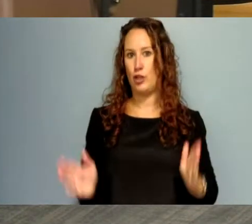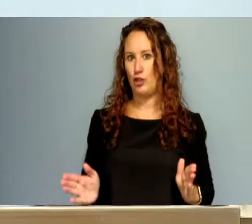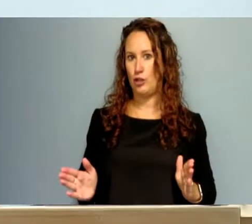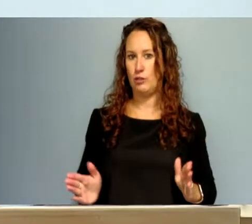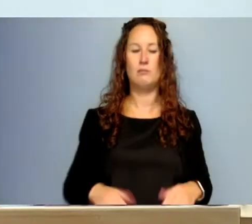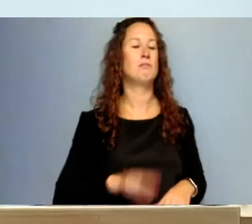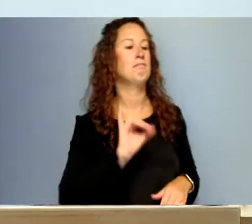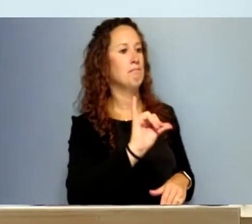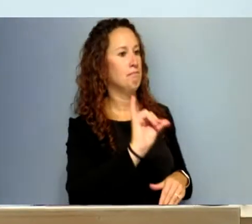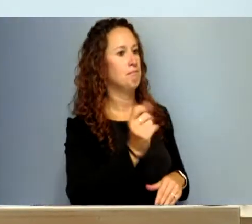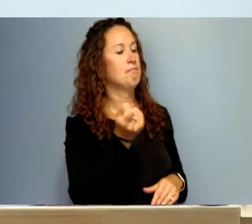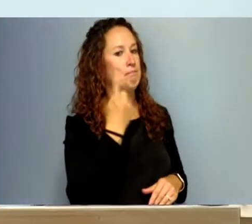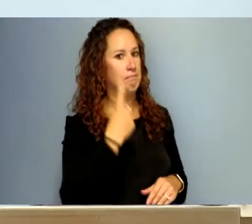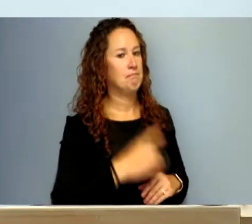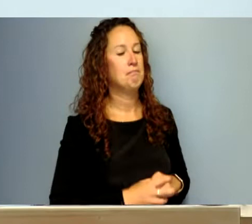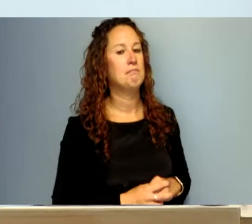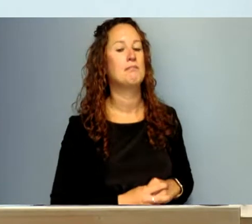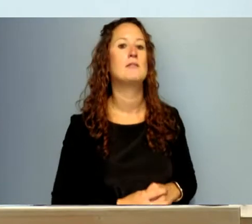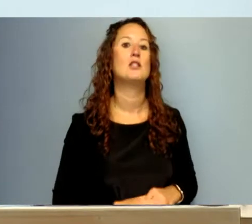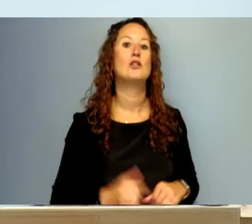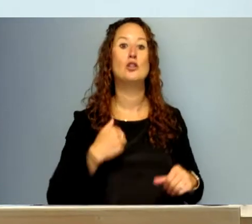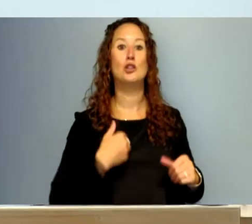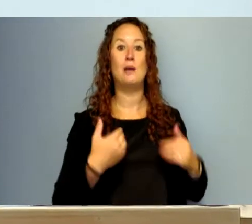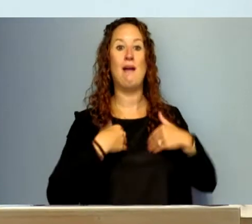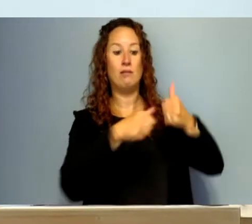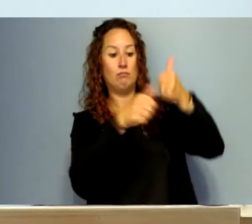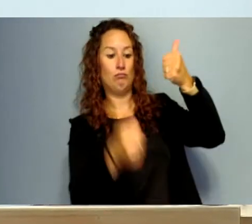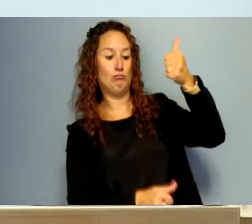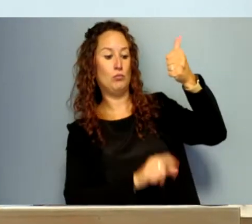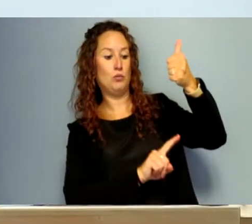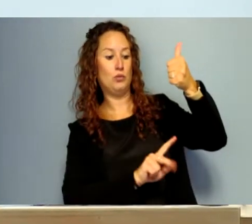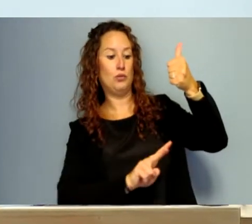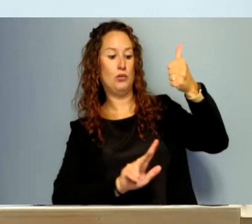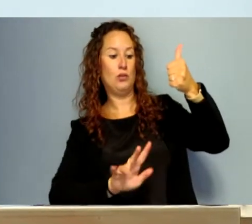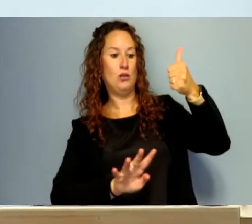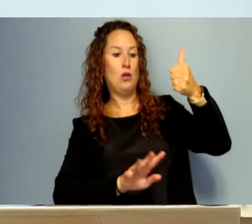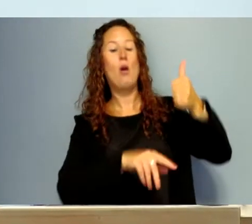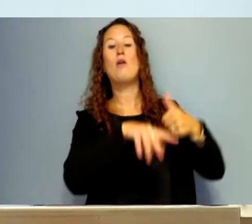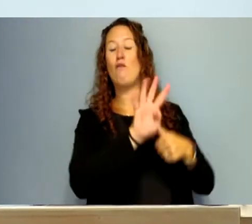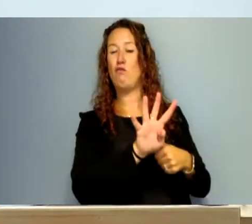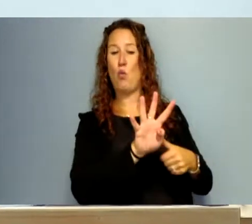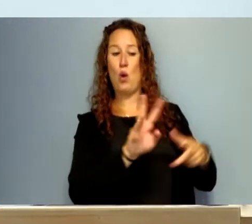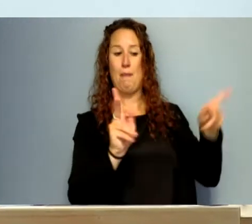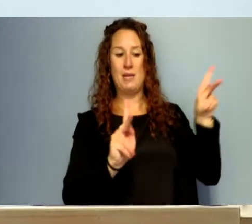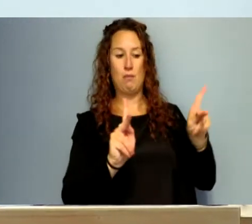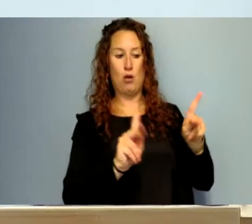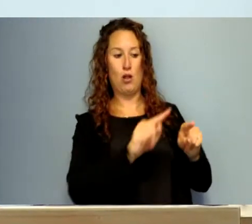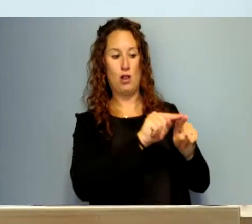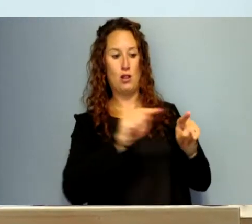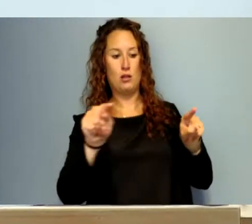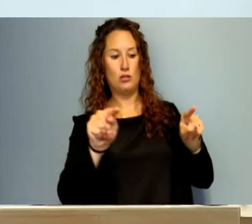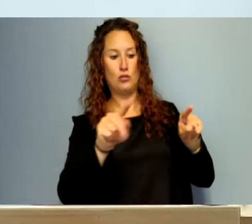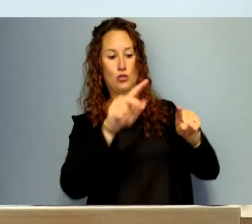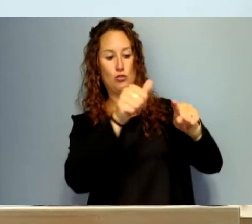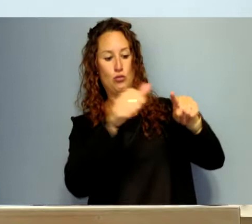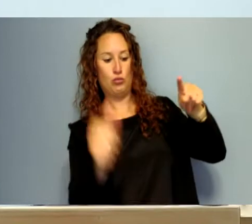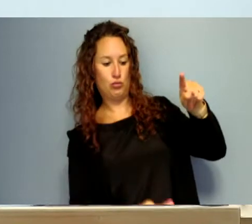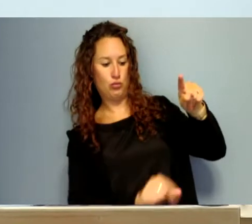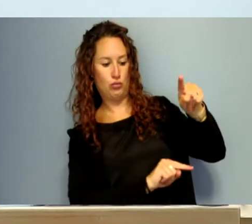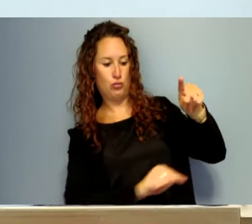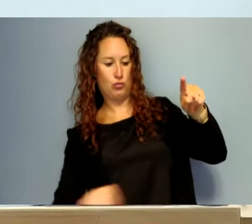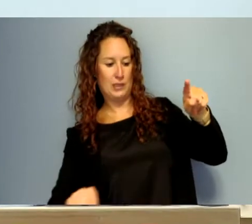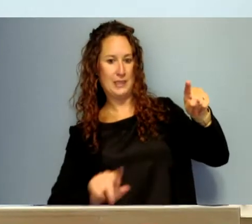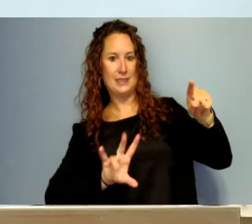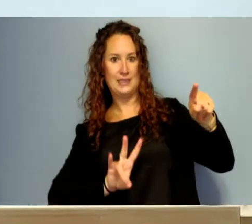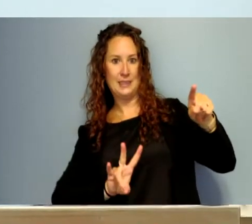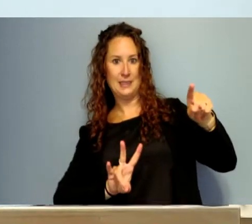okay. So you have 1, 2, 3, 4 people managing essentially 1, 2, 3, 4, 5, 6, 7